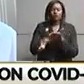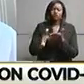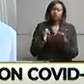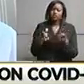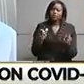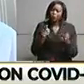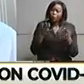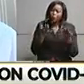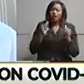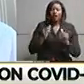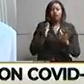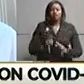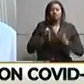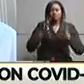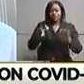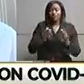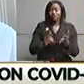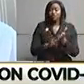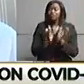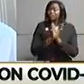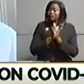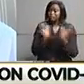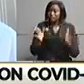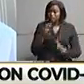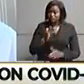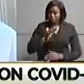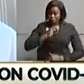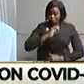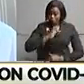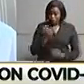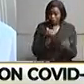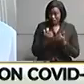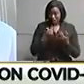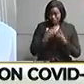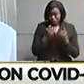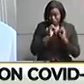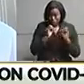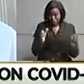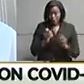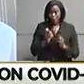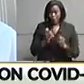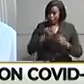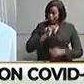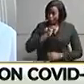of using public transport. If you don't have your own transport,